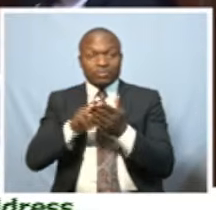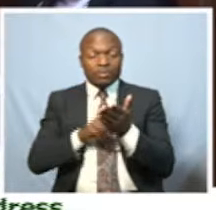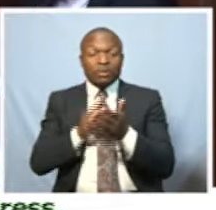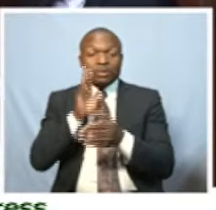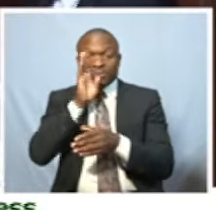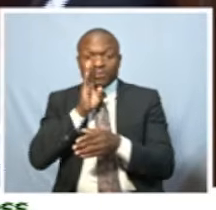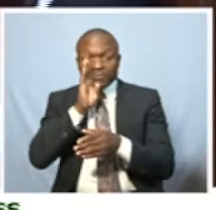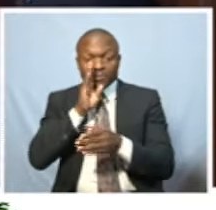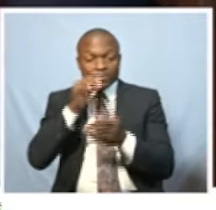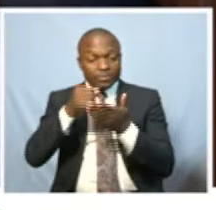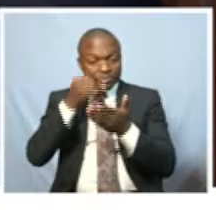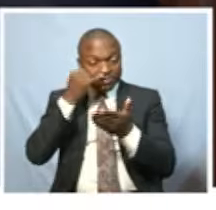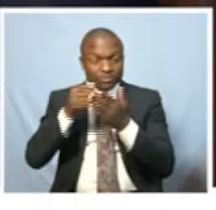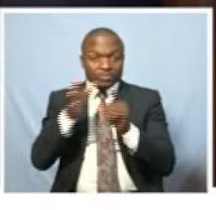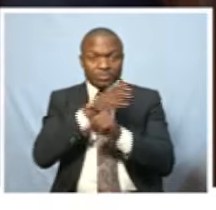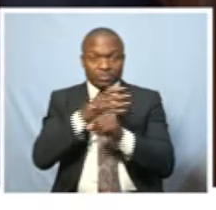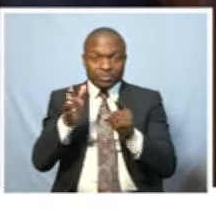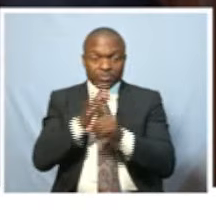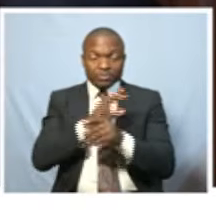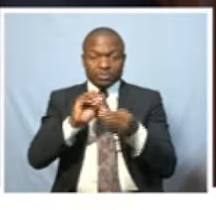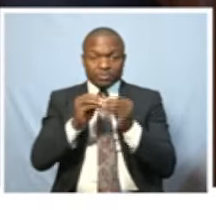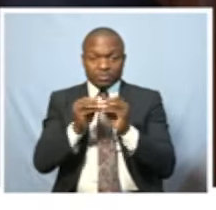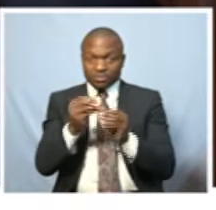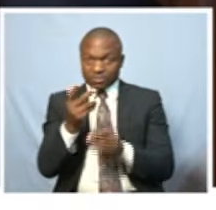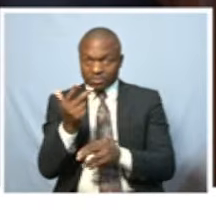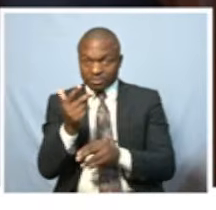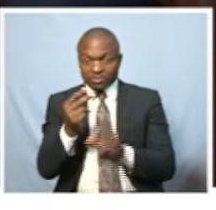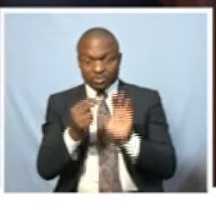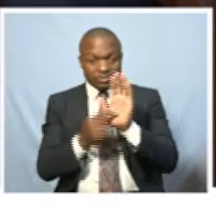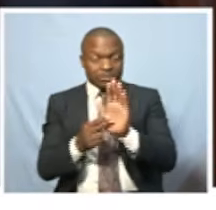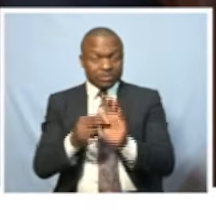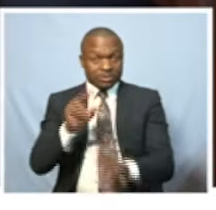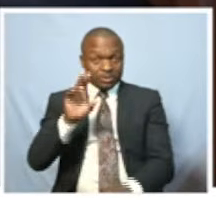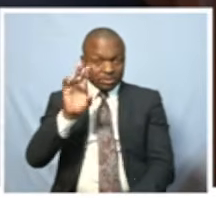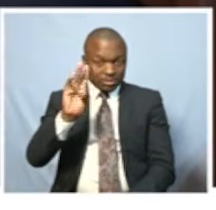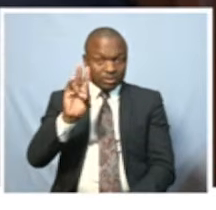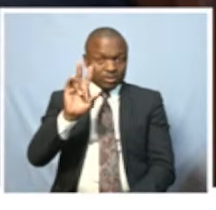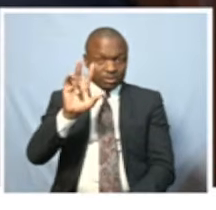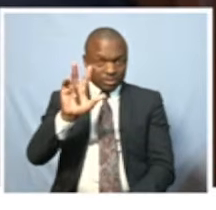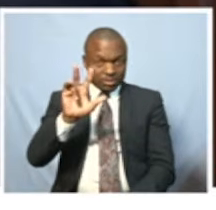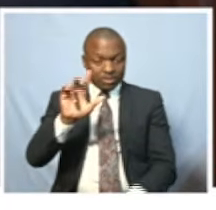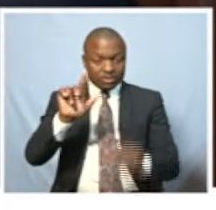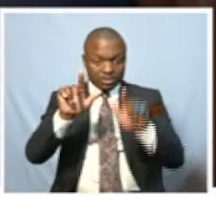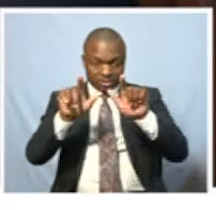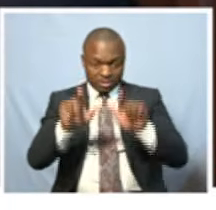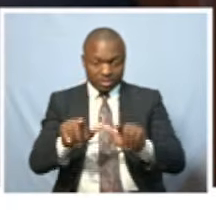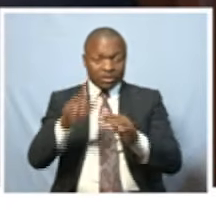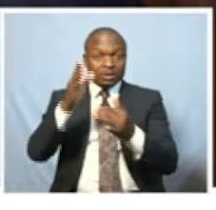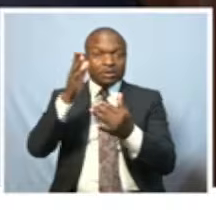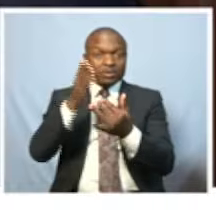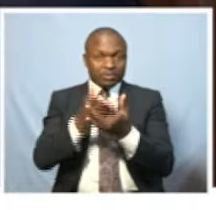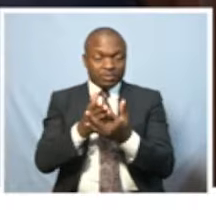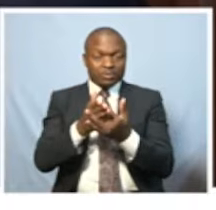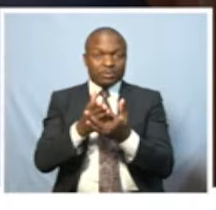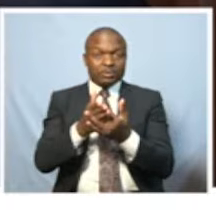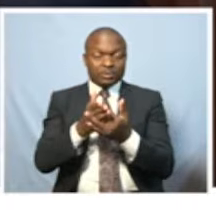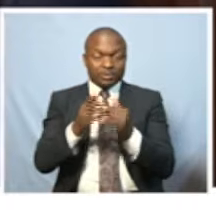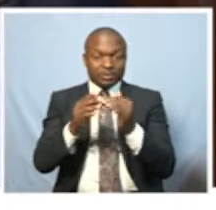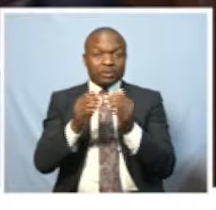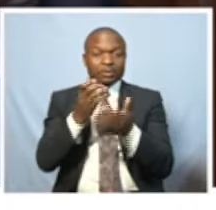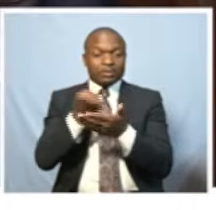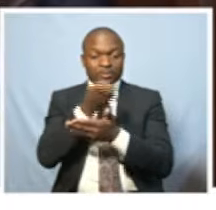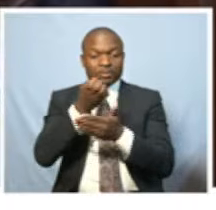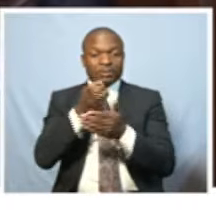Abuse, Volume 13, reviewed that from 73 low and middle-income countries,